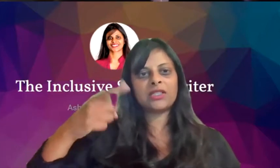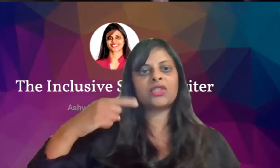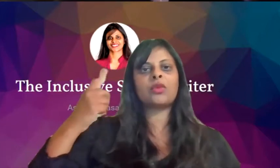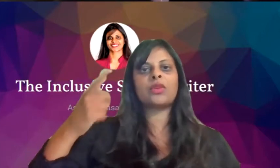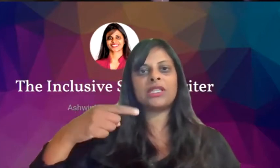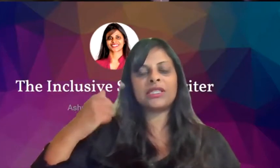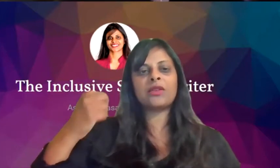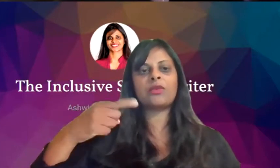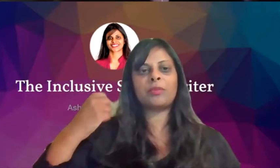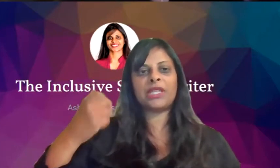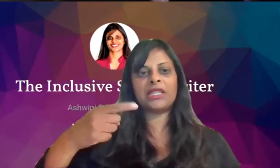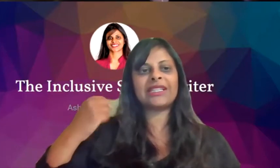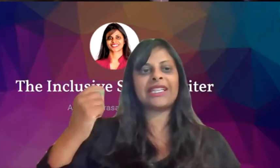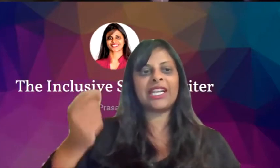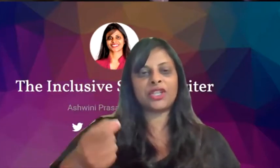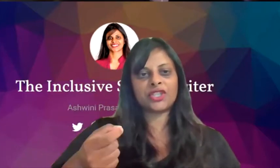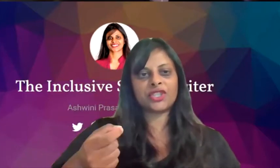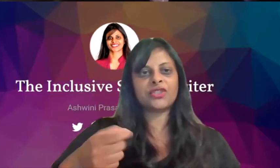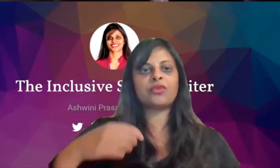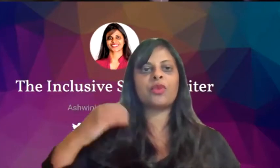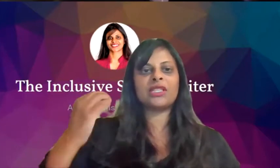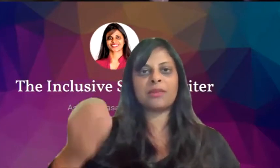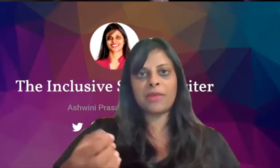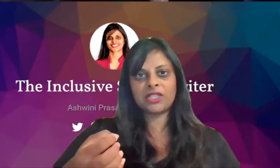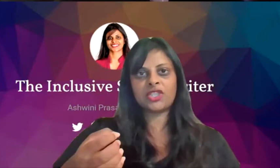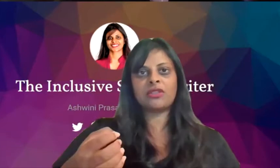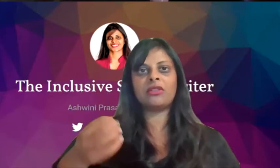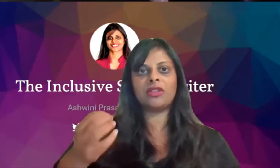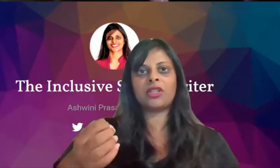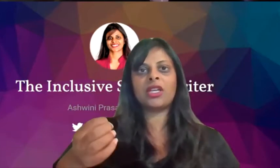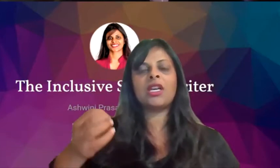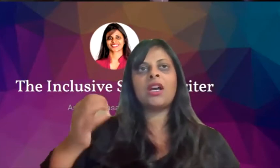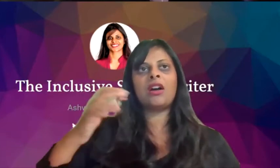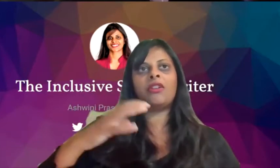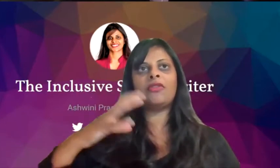repeated stories, repeated characters,